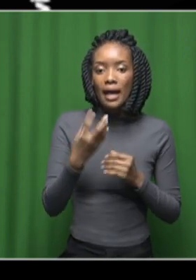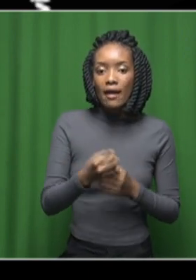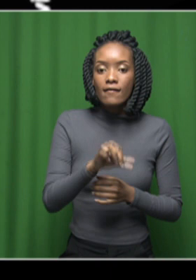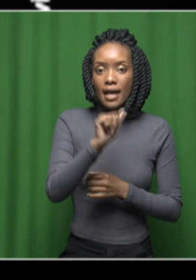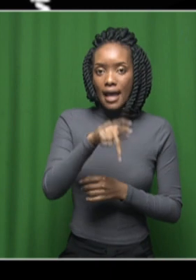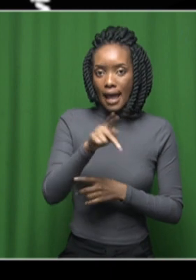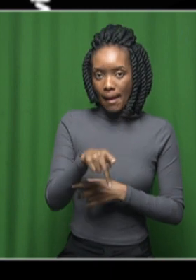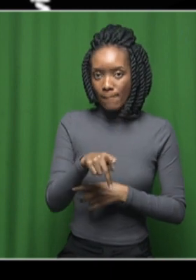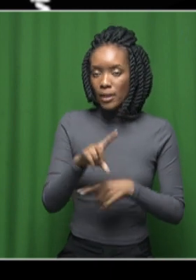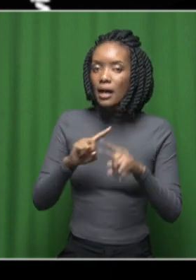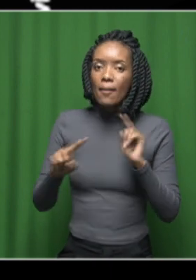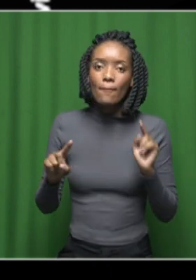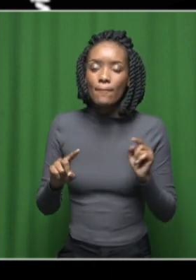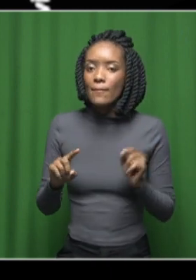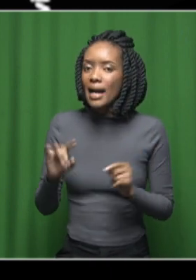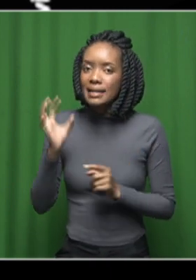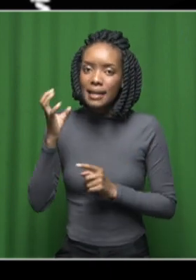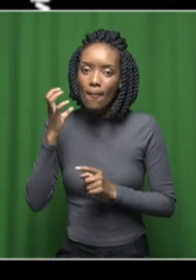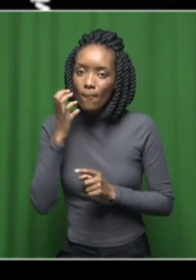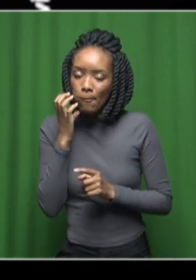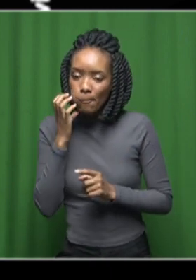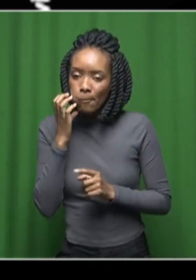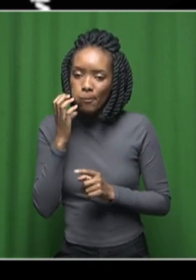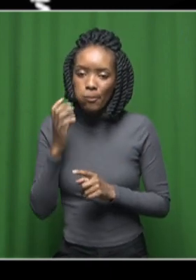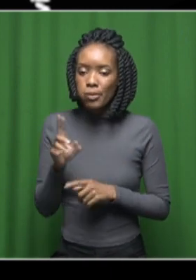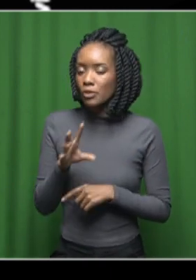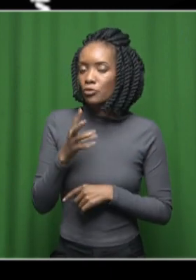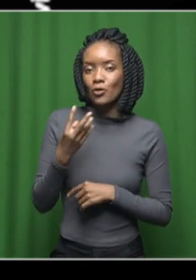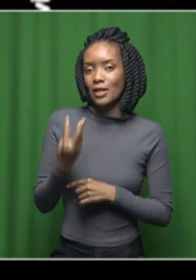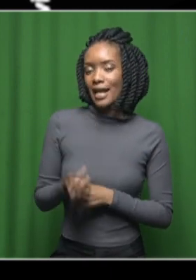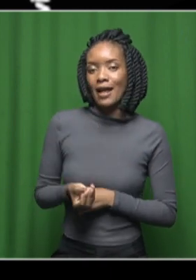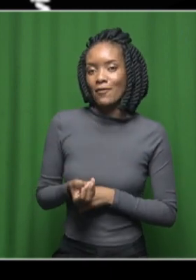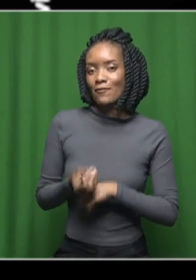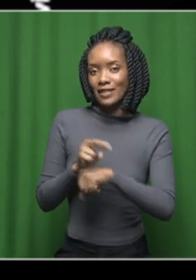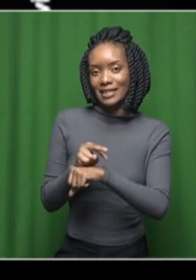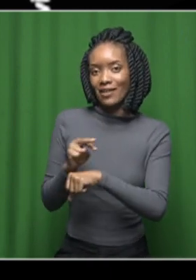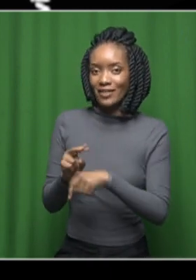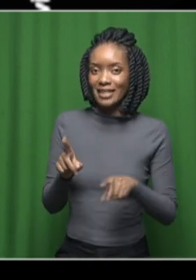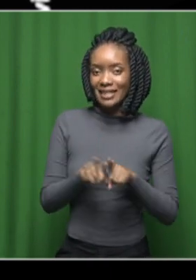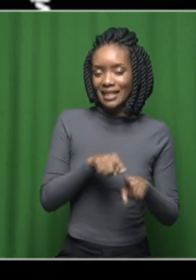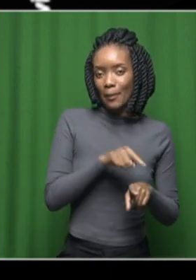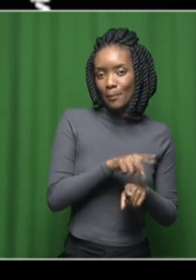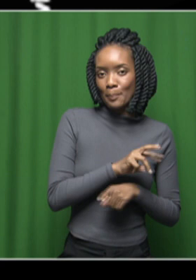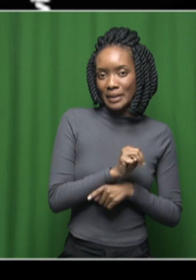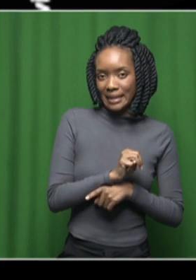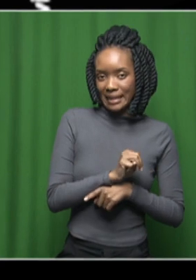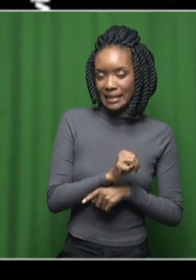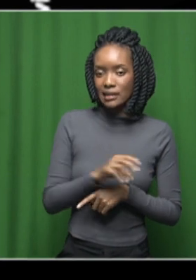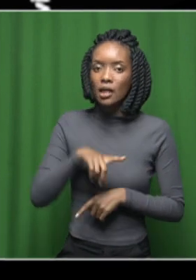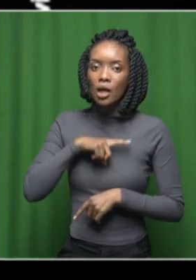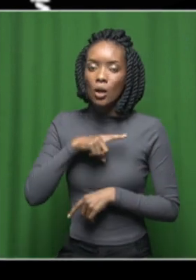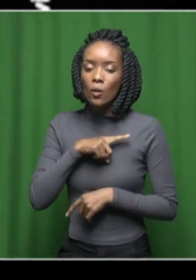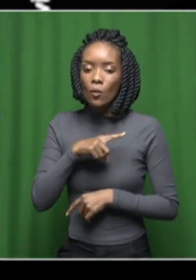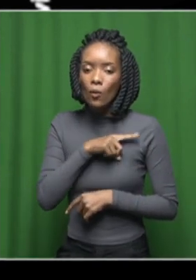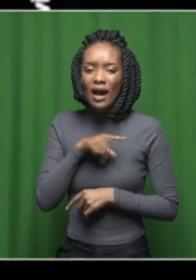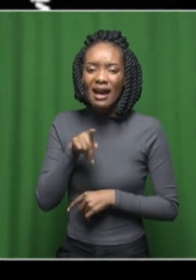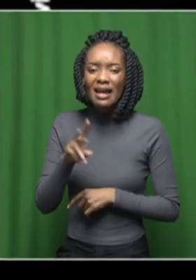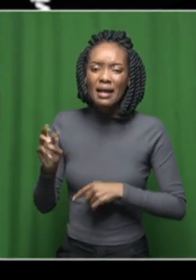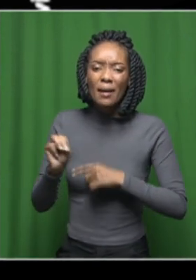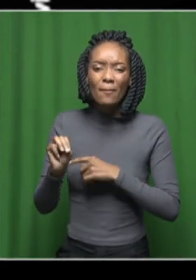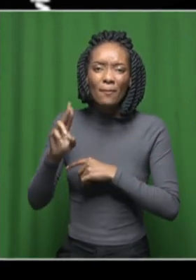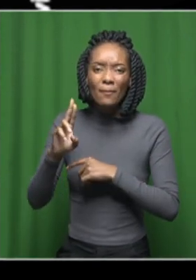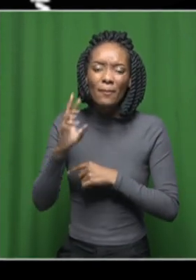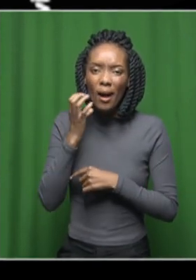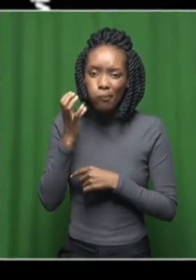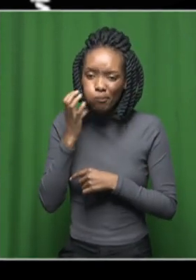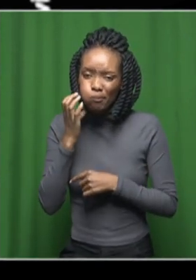But for mumps, we don't have that same level of surveillance. And this is mainly because mumps is usually a disease